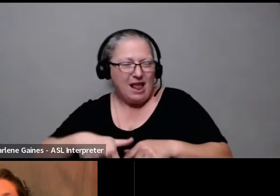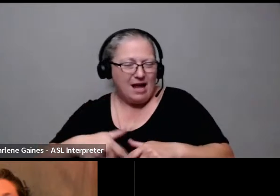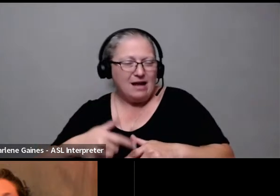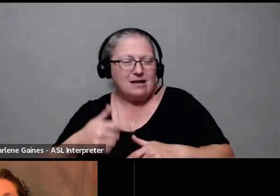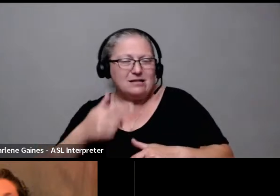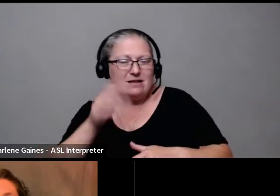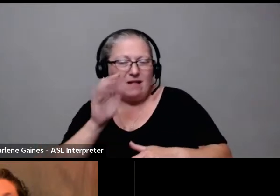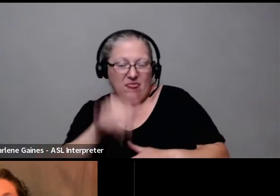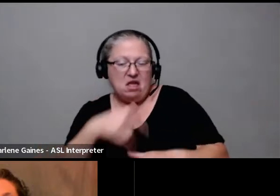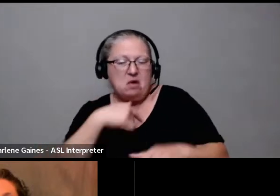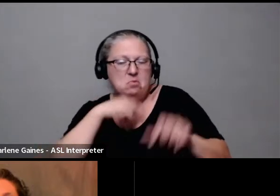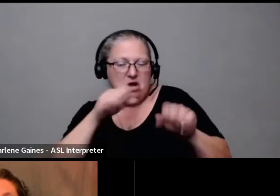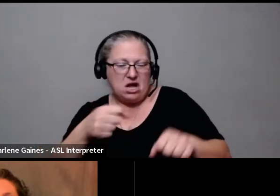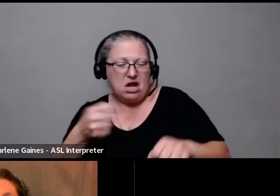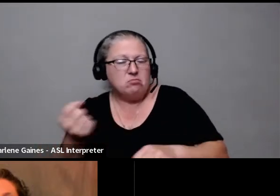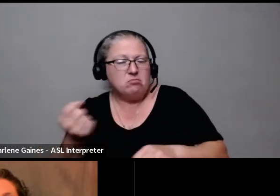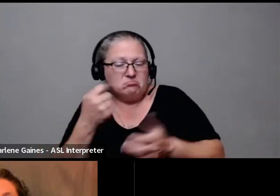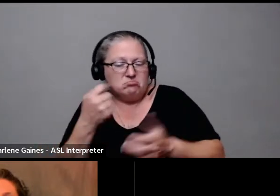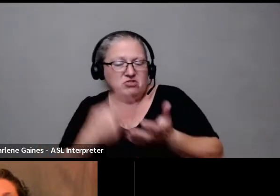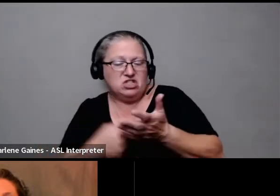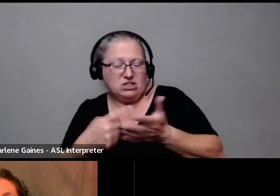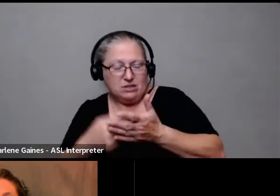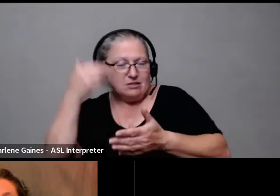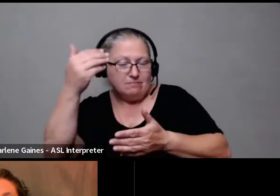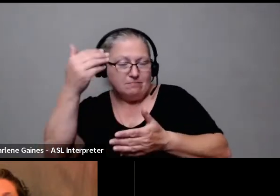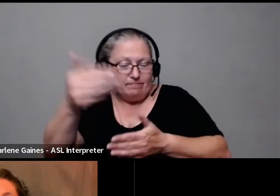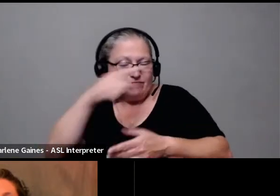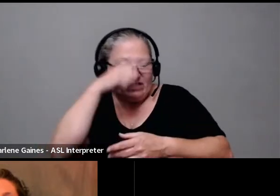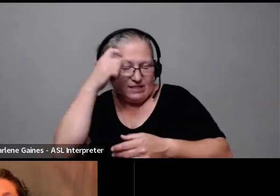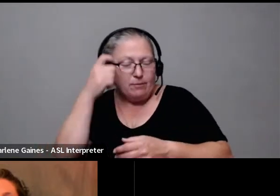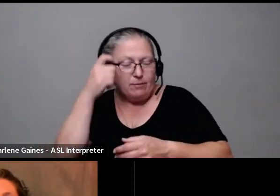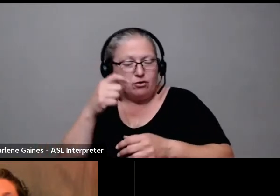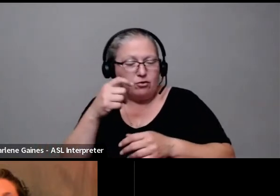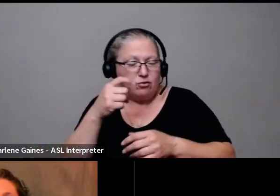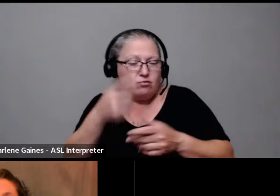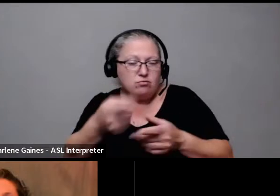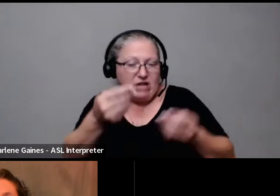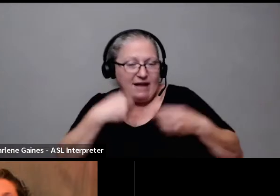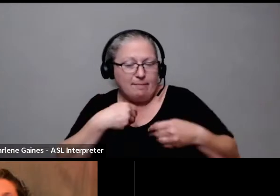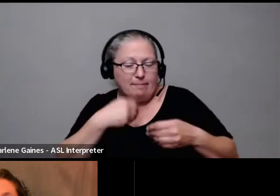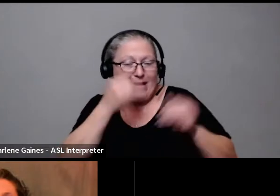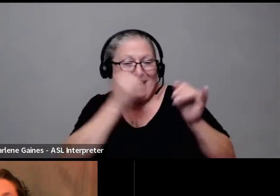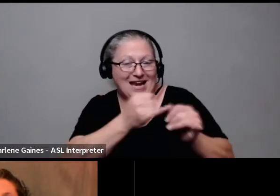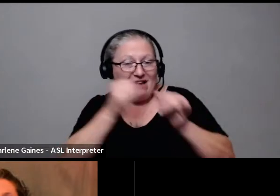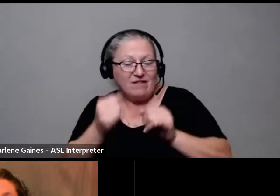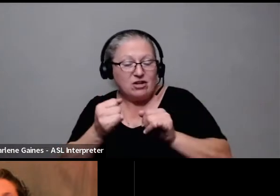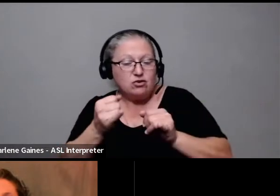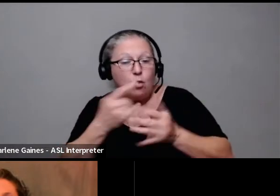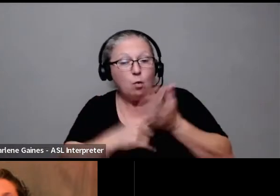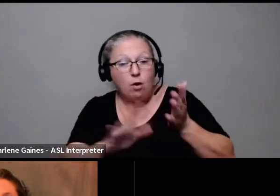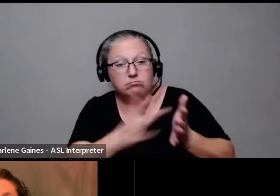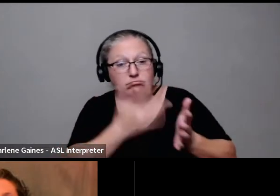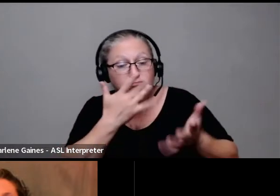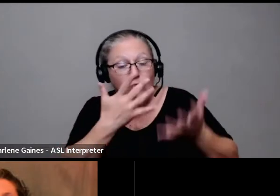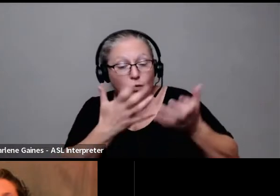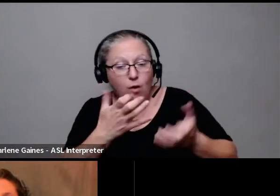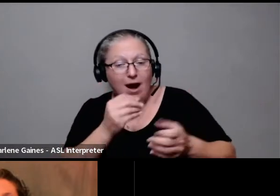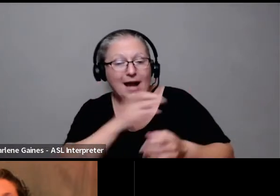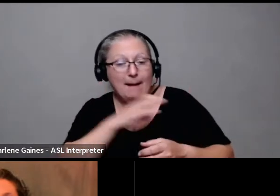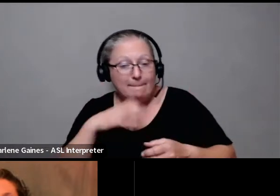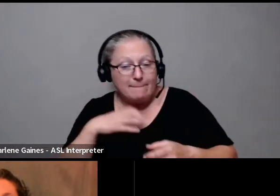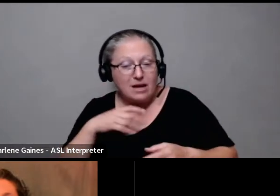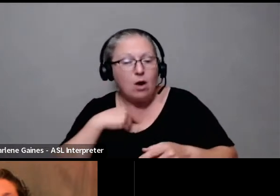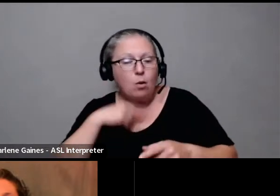Yeah. This is something we can discuss, over the summer. You can give me individual desires on what committees, and then I